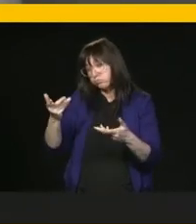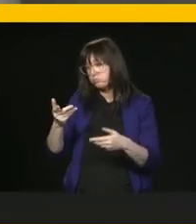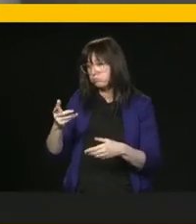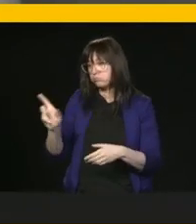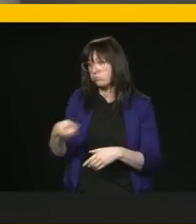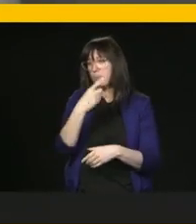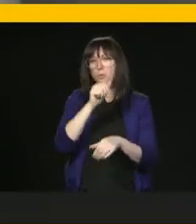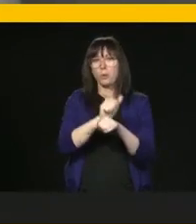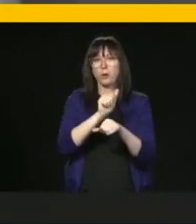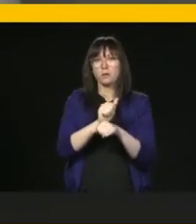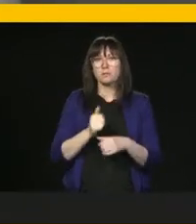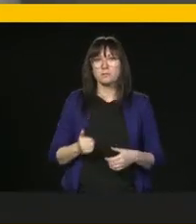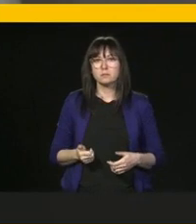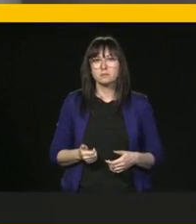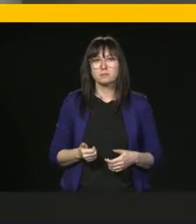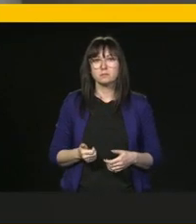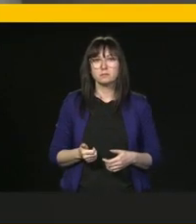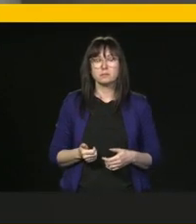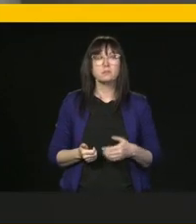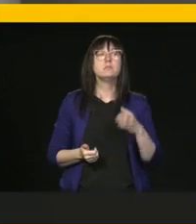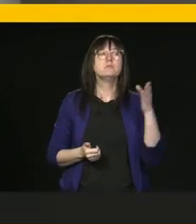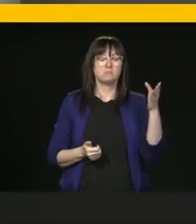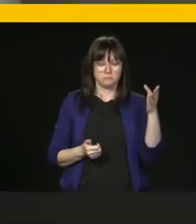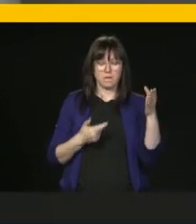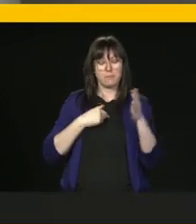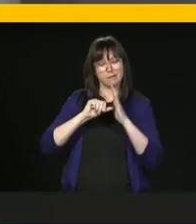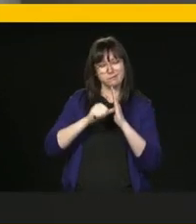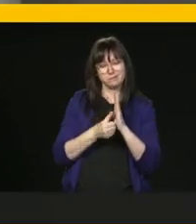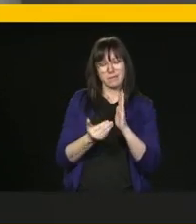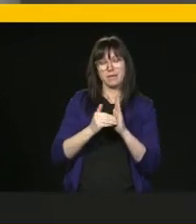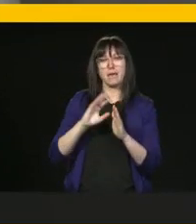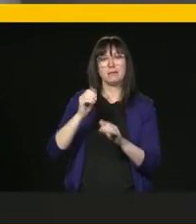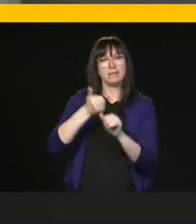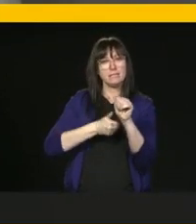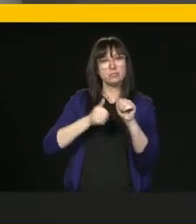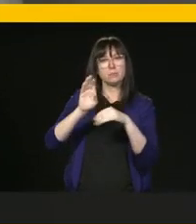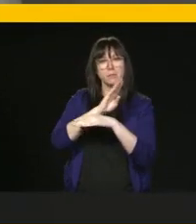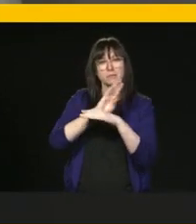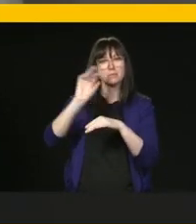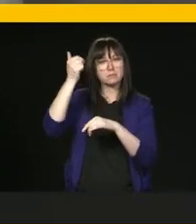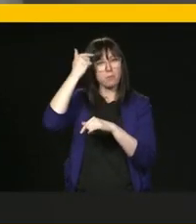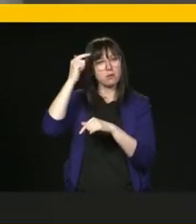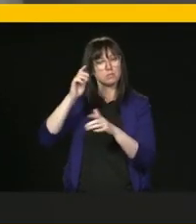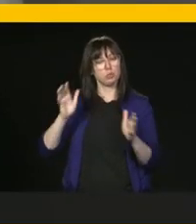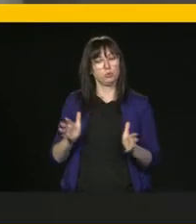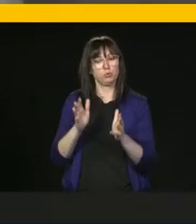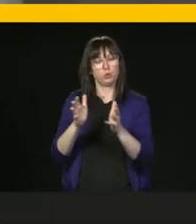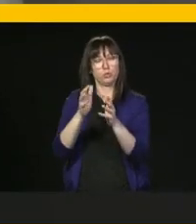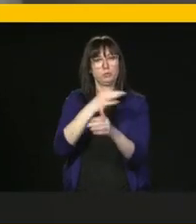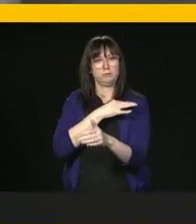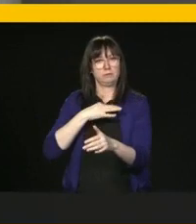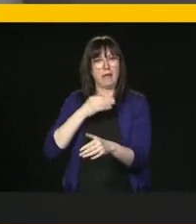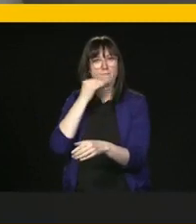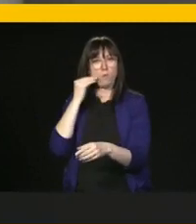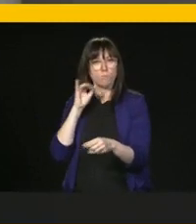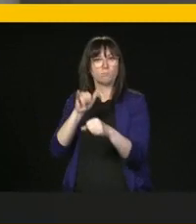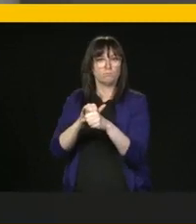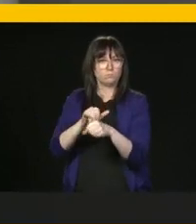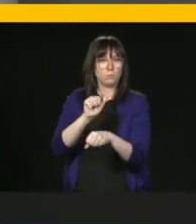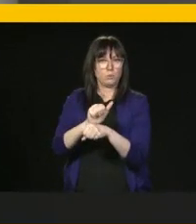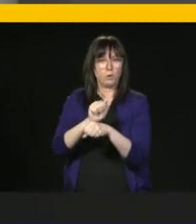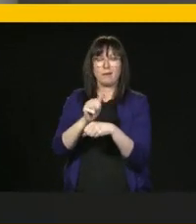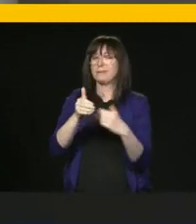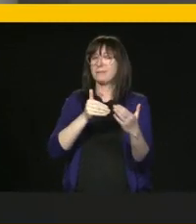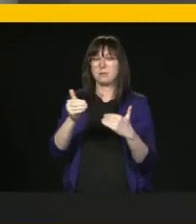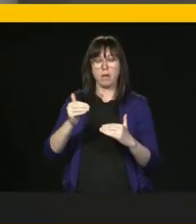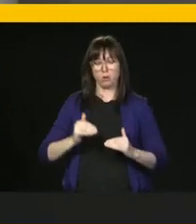be looking for ways, when possible, to allow people to work from home, regardless of what level of government or what organization or what sector. Now, having said